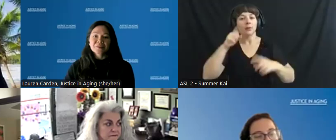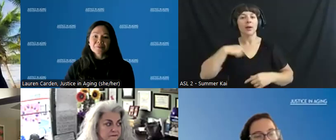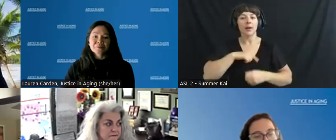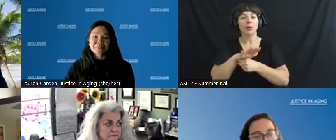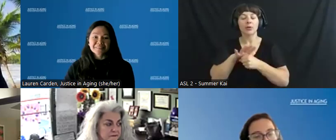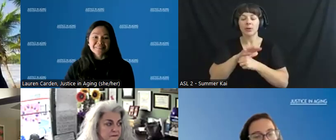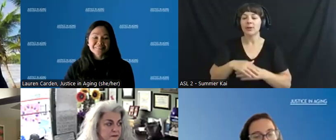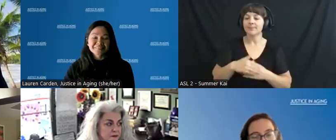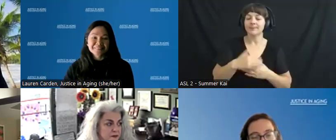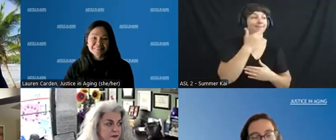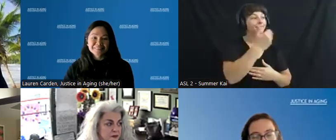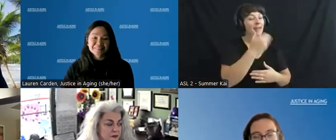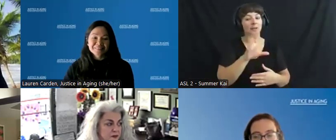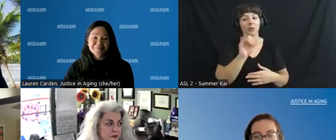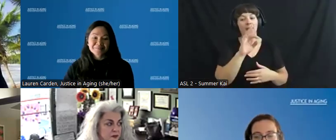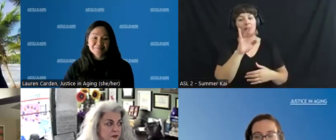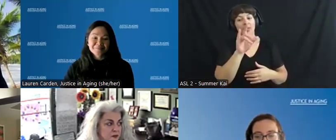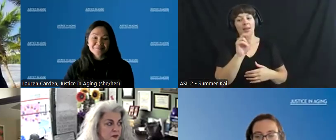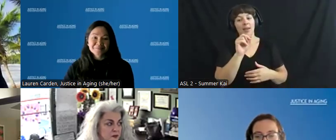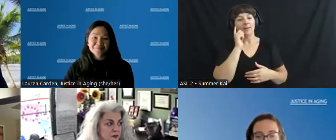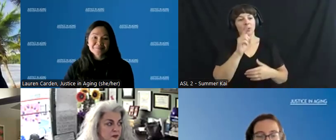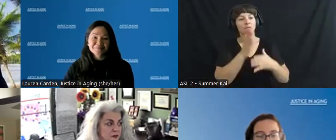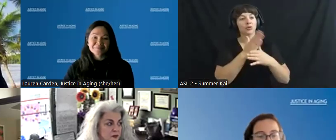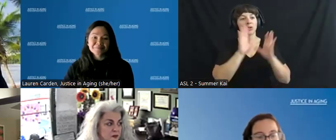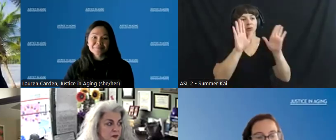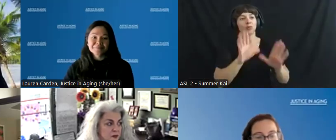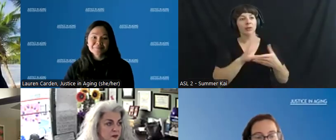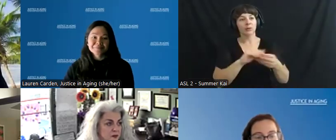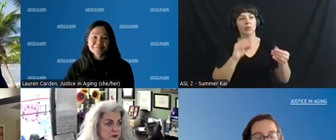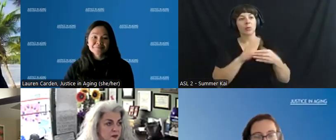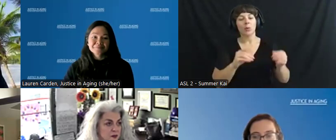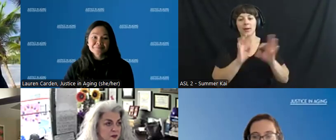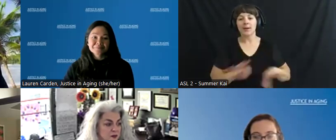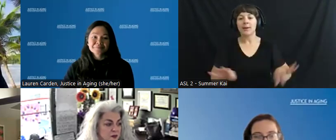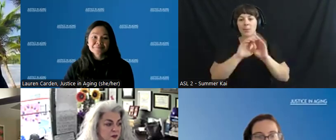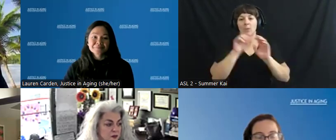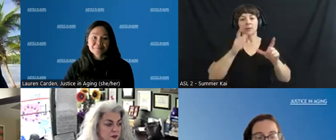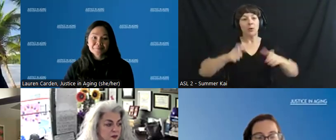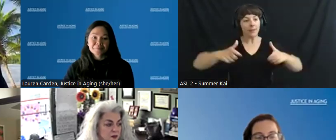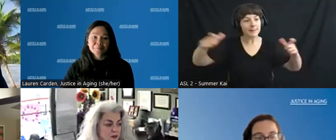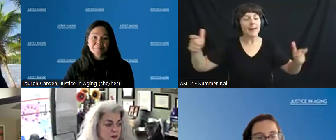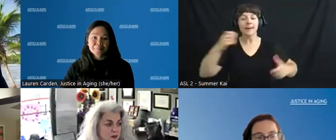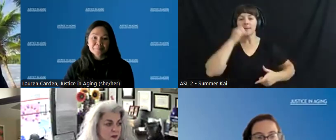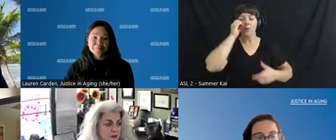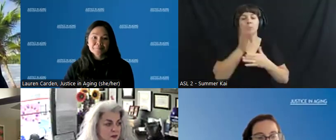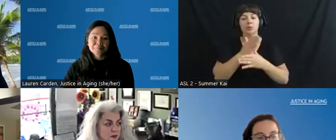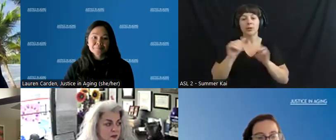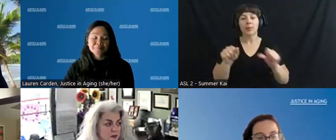Thank you, Carolyn, for sharing that wonderful story and the importance of expanding home sharing.